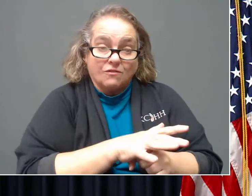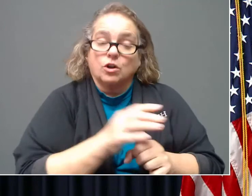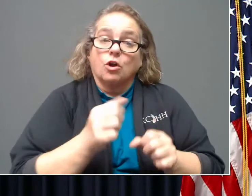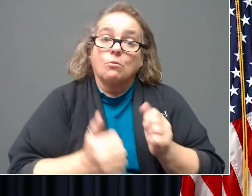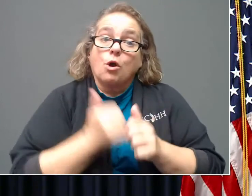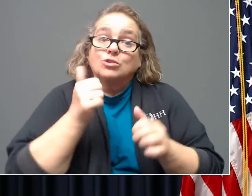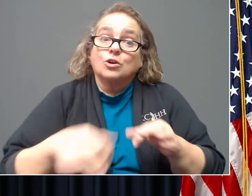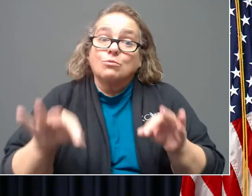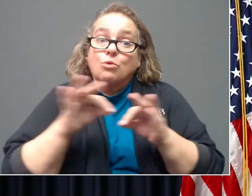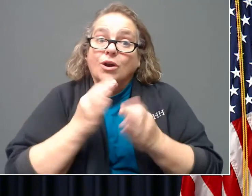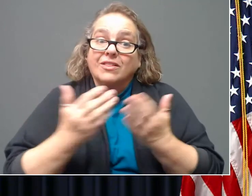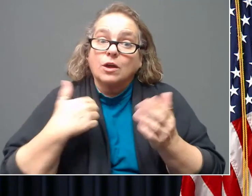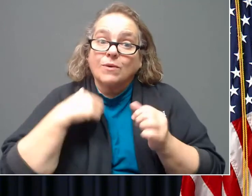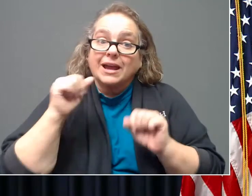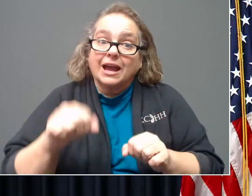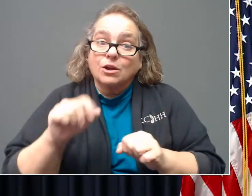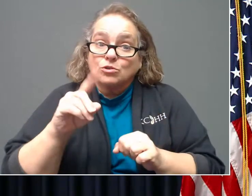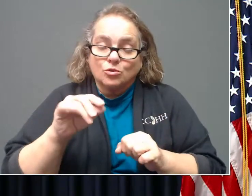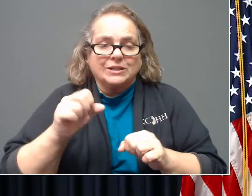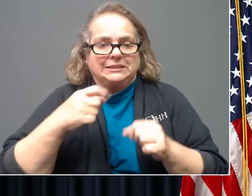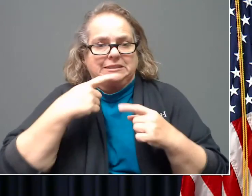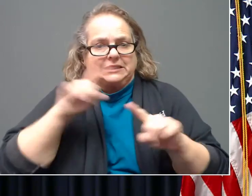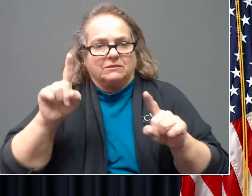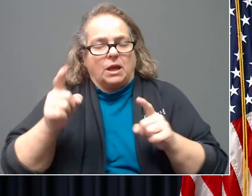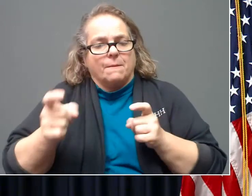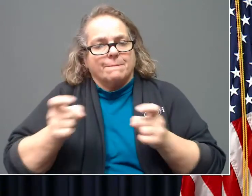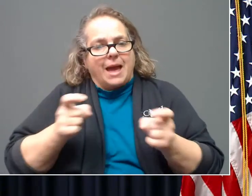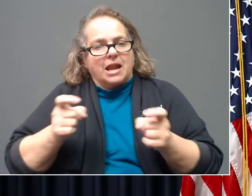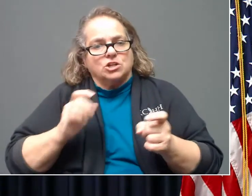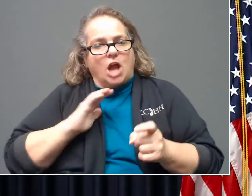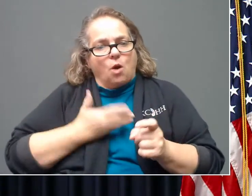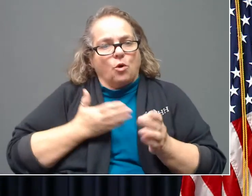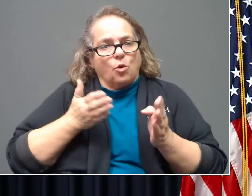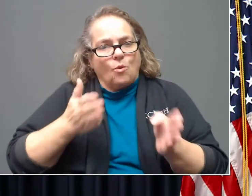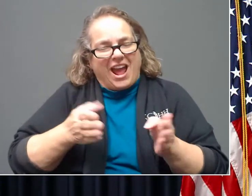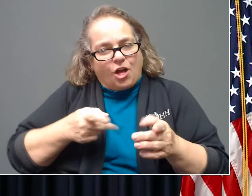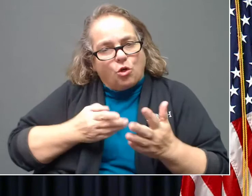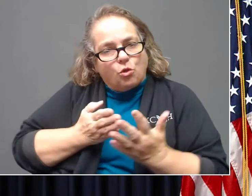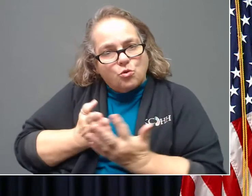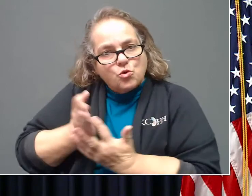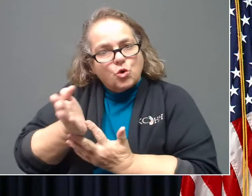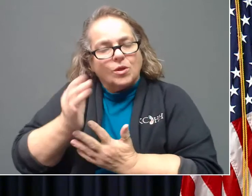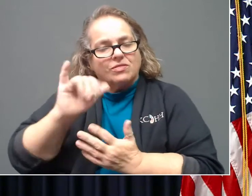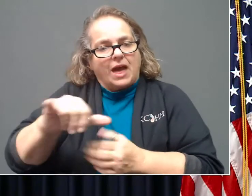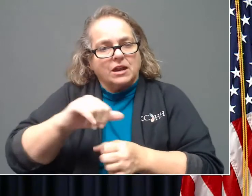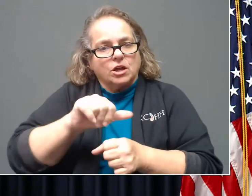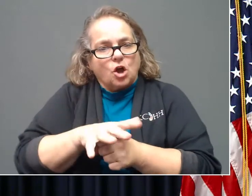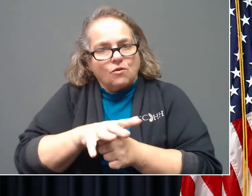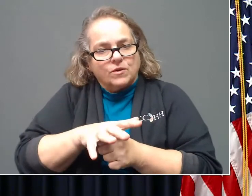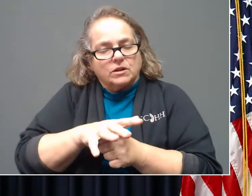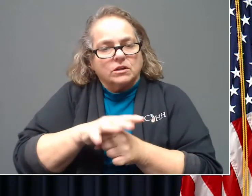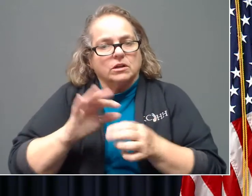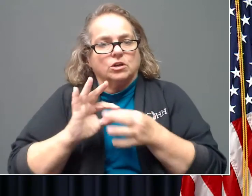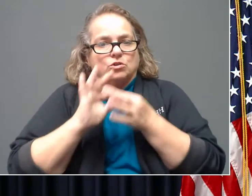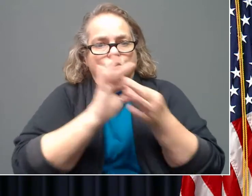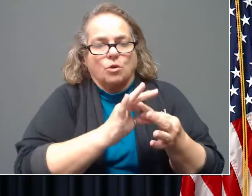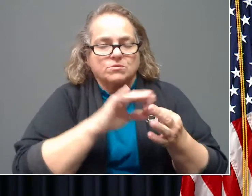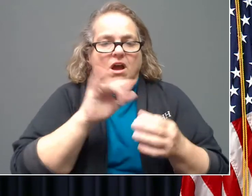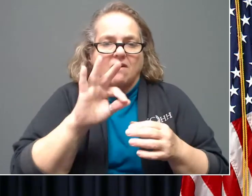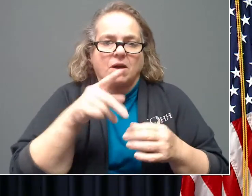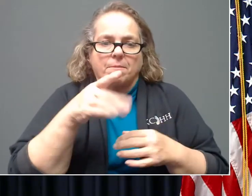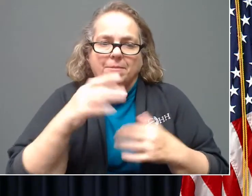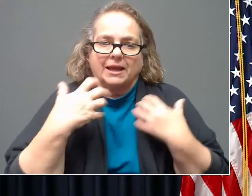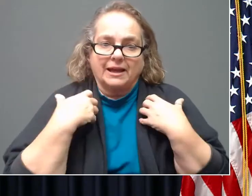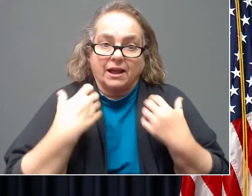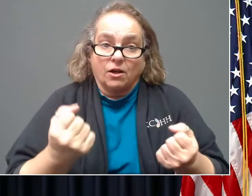is successfully manage our way through the pandemic in terms of public health. The NGA created